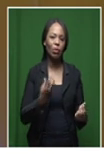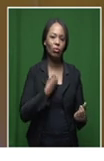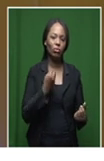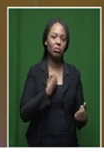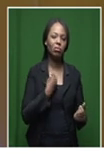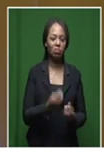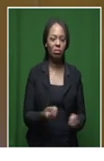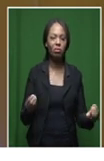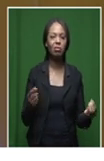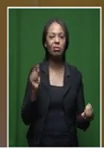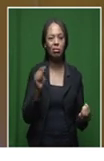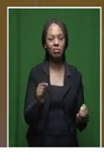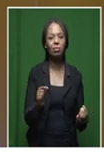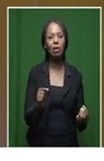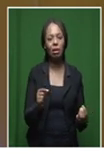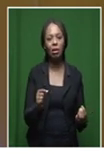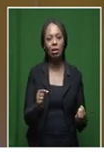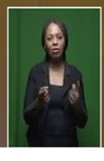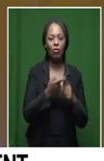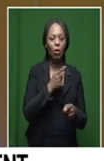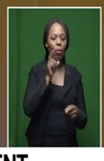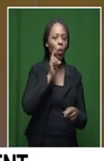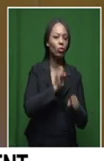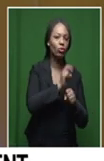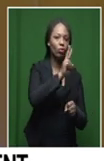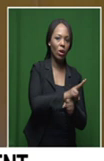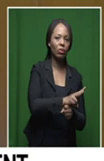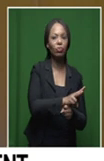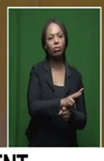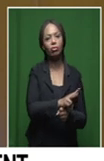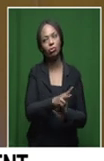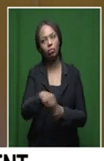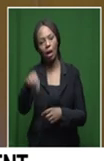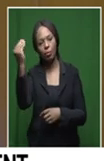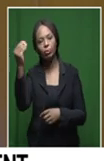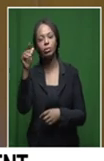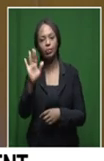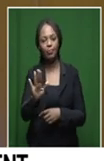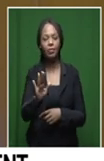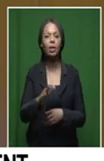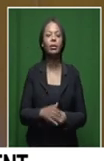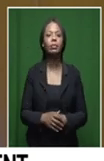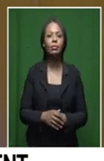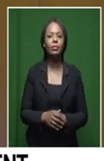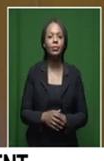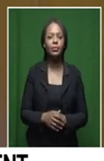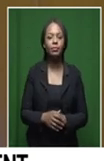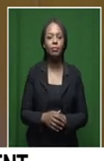teenagers, in general, children from 12 years and upwards. And